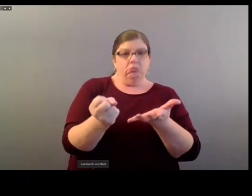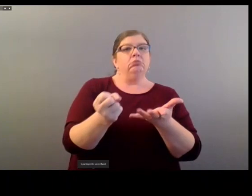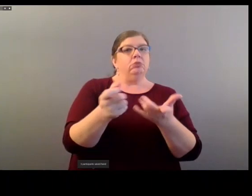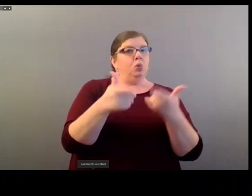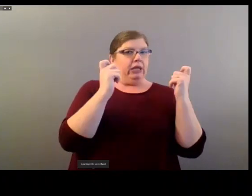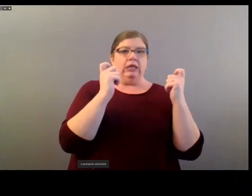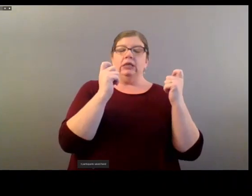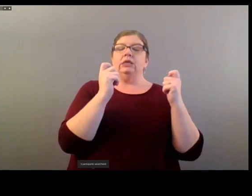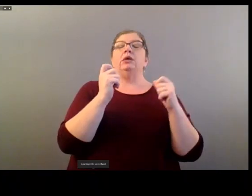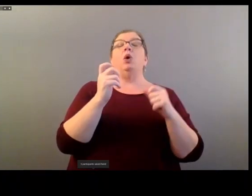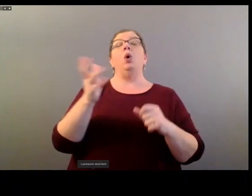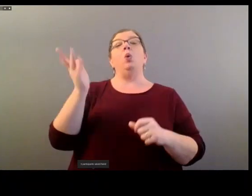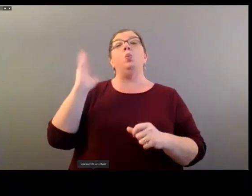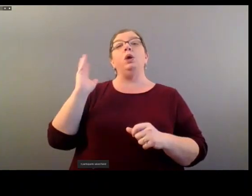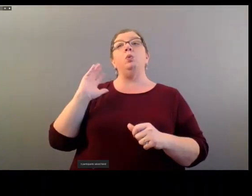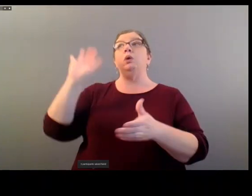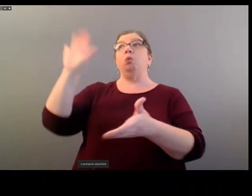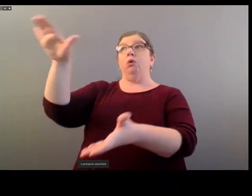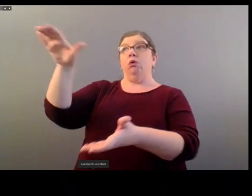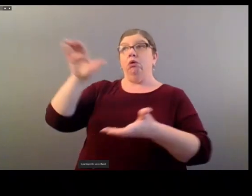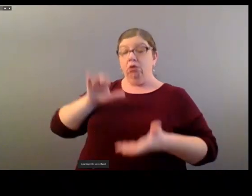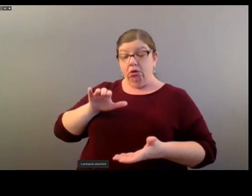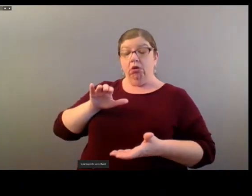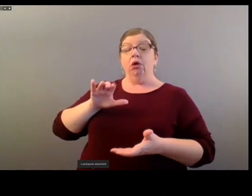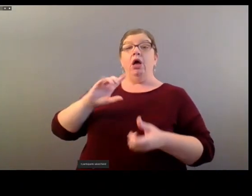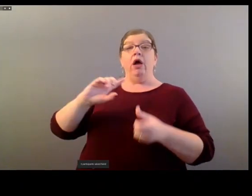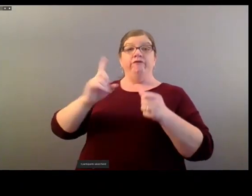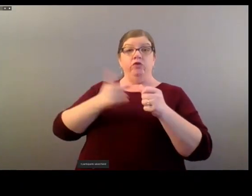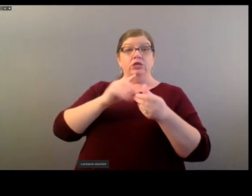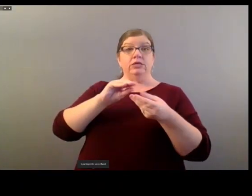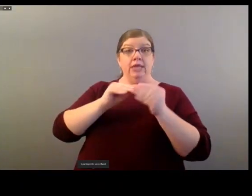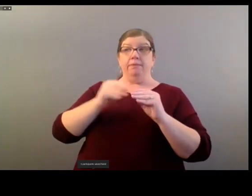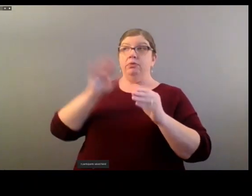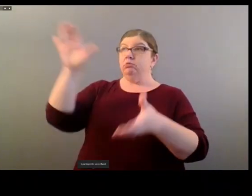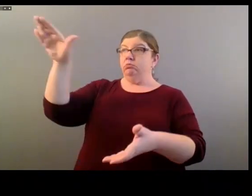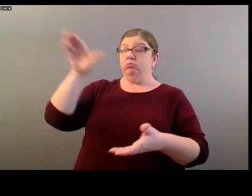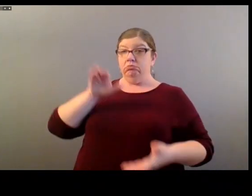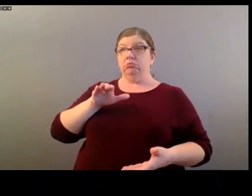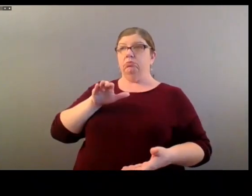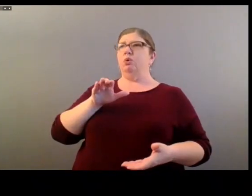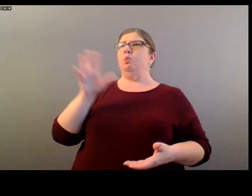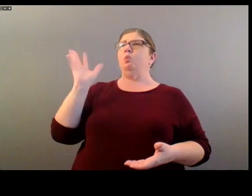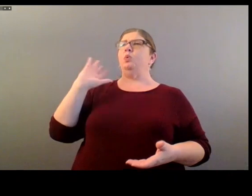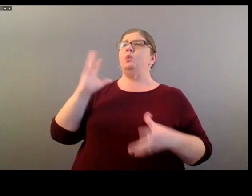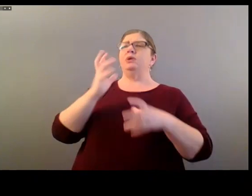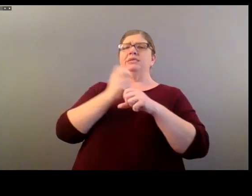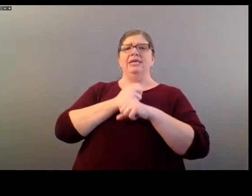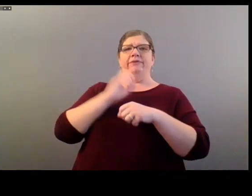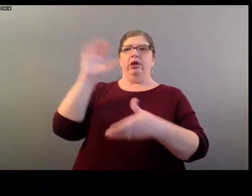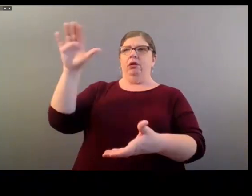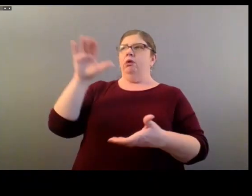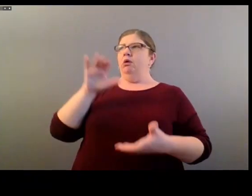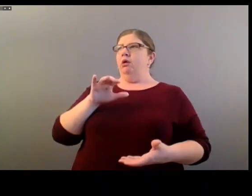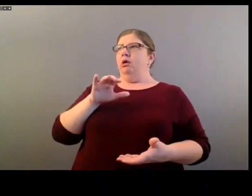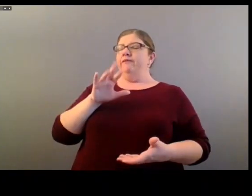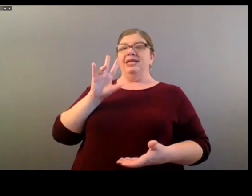were allocated our original number, which was we received an allocation of